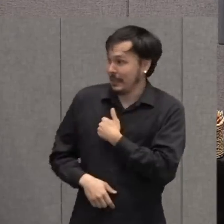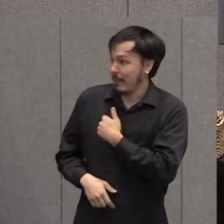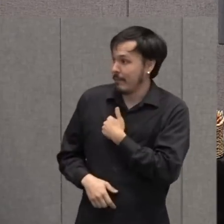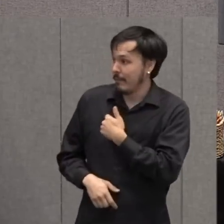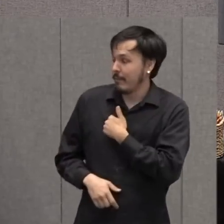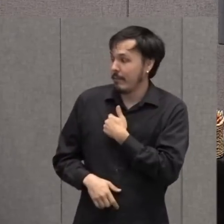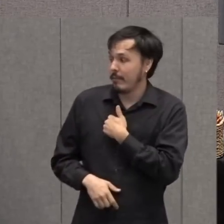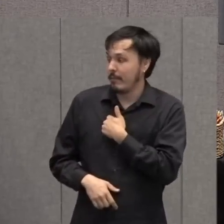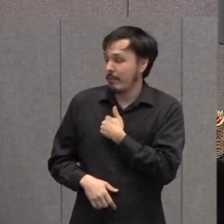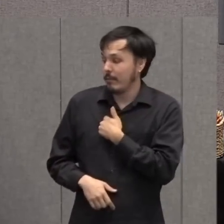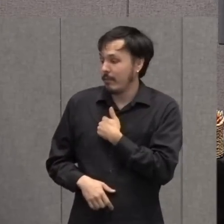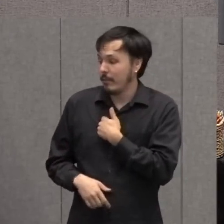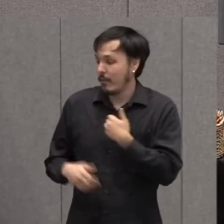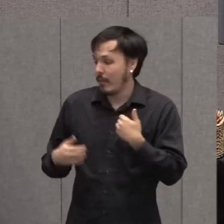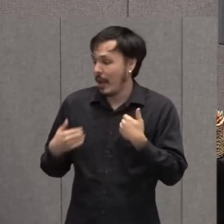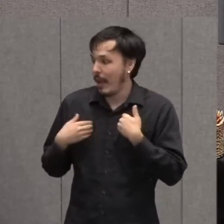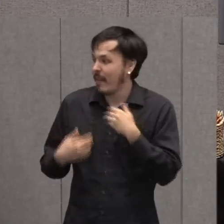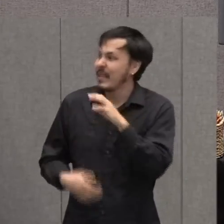have